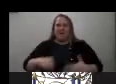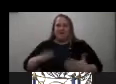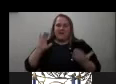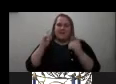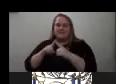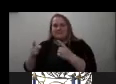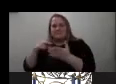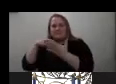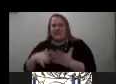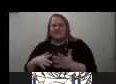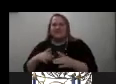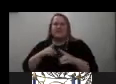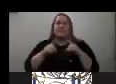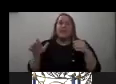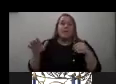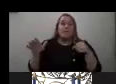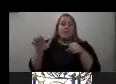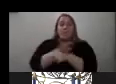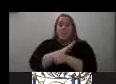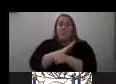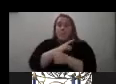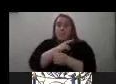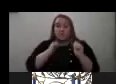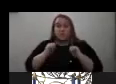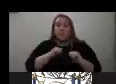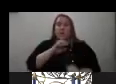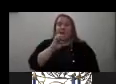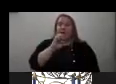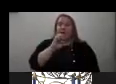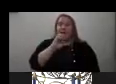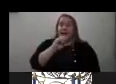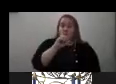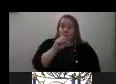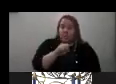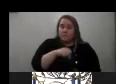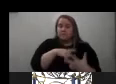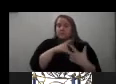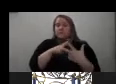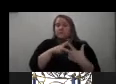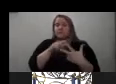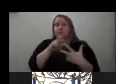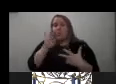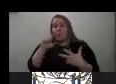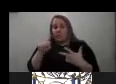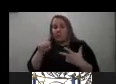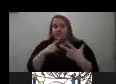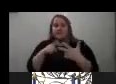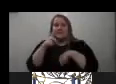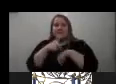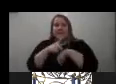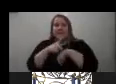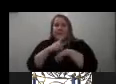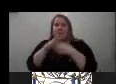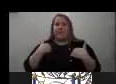emeralds, diamonds, and the emeralds, rubies, and diamonds, they all have petals coming from their bodice, and the male jacket also